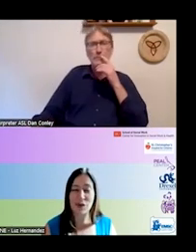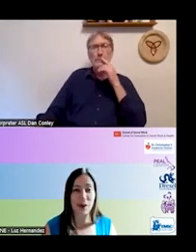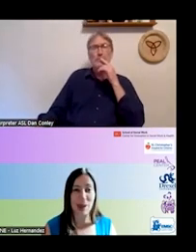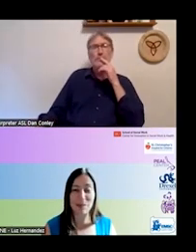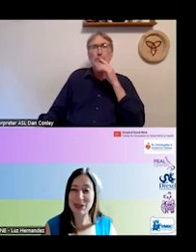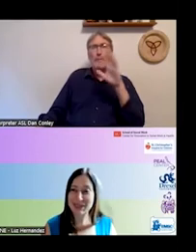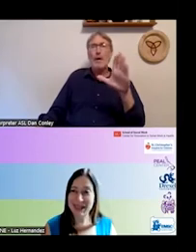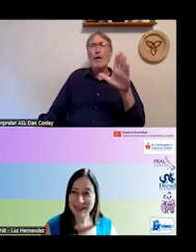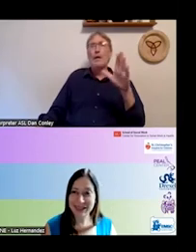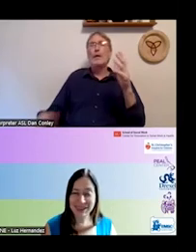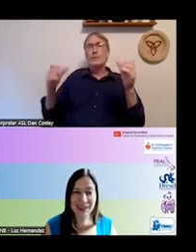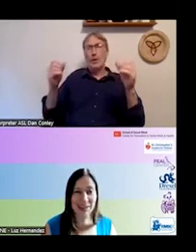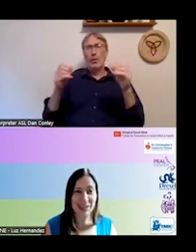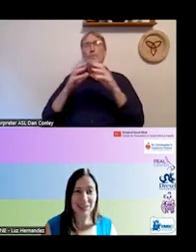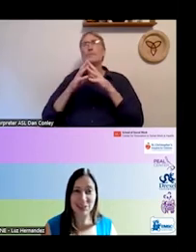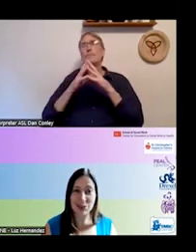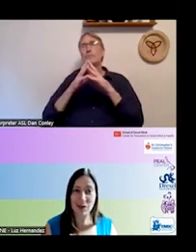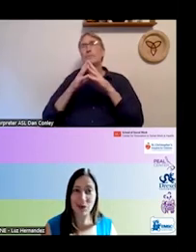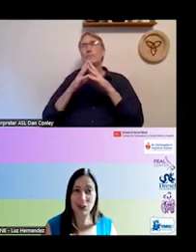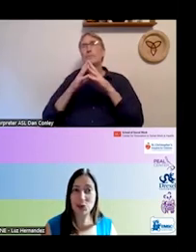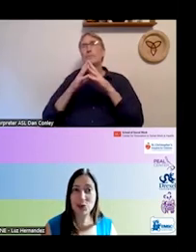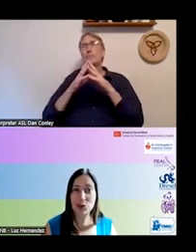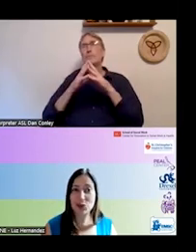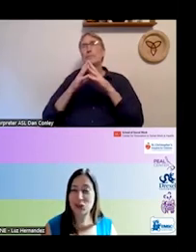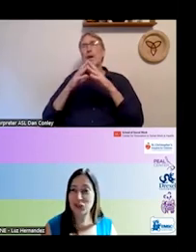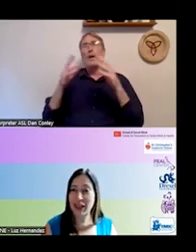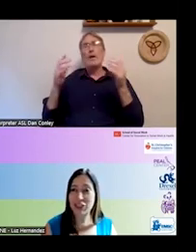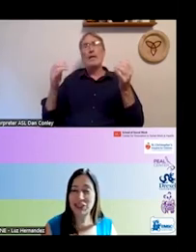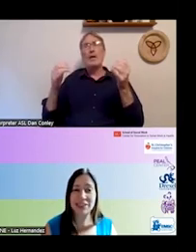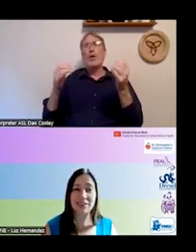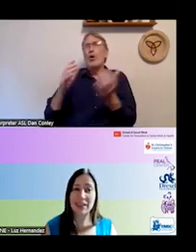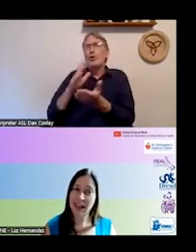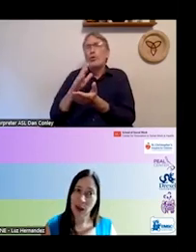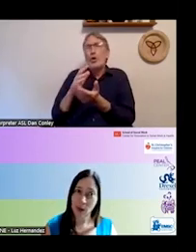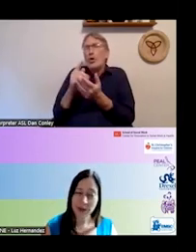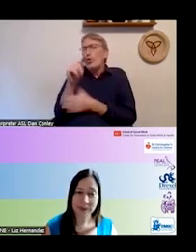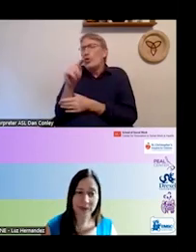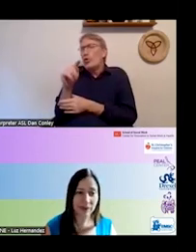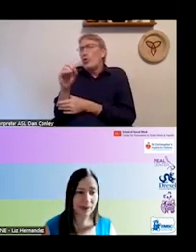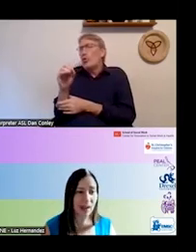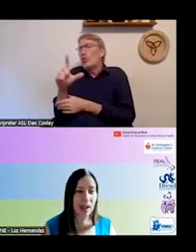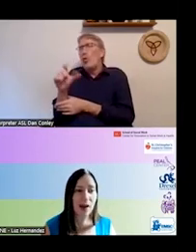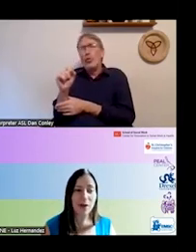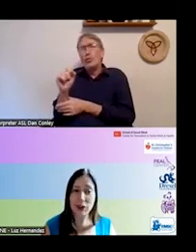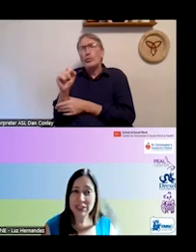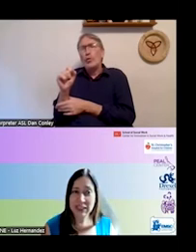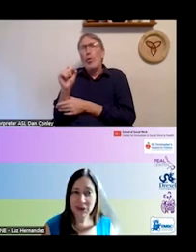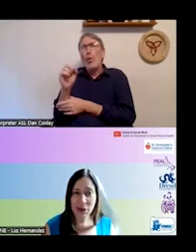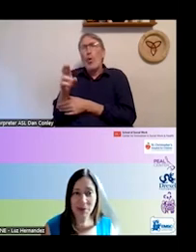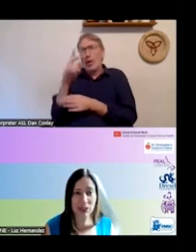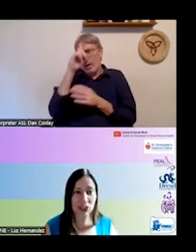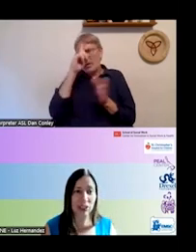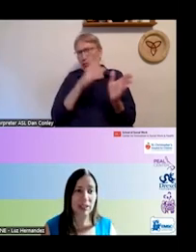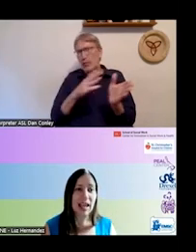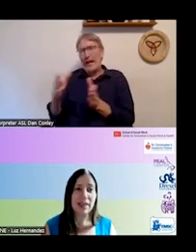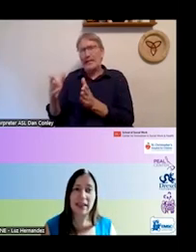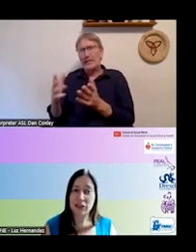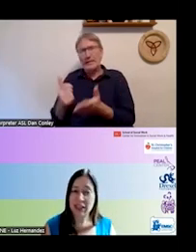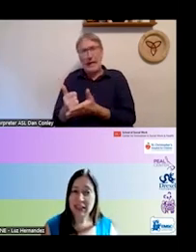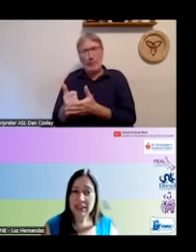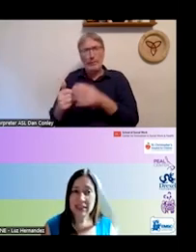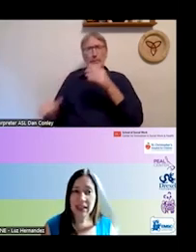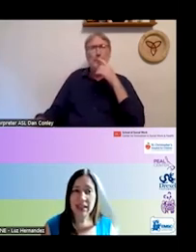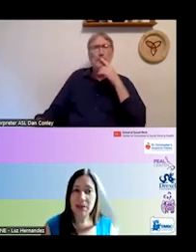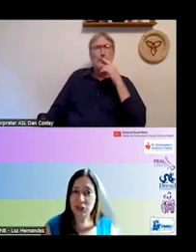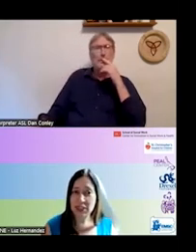So with all that being said, let's look at what tools or strategies can help. Firstly, I want to mention that